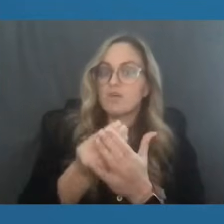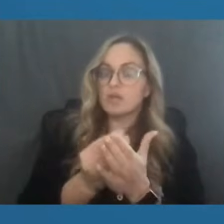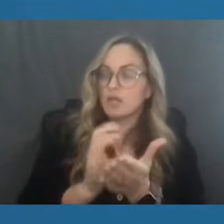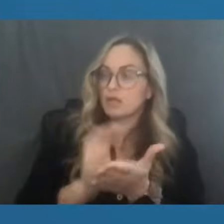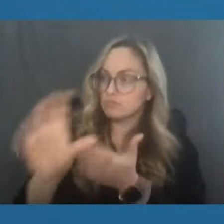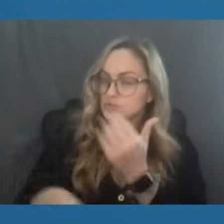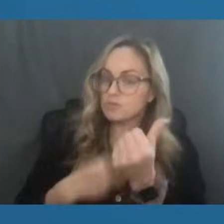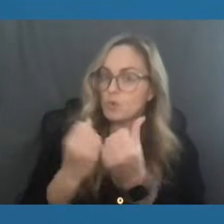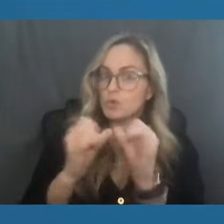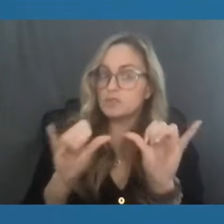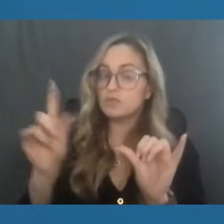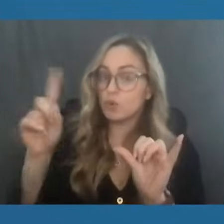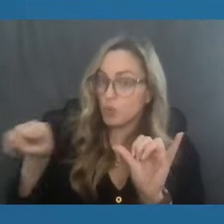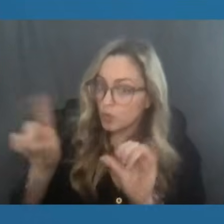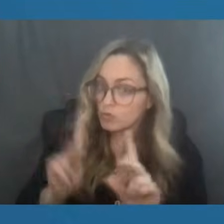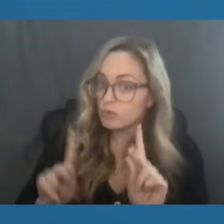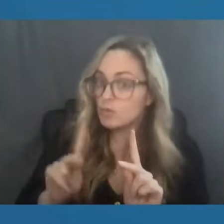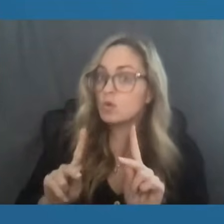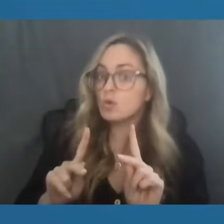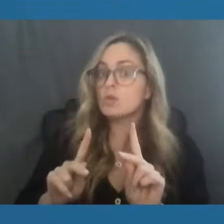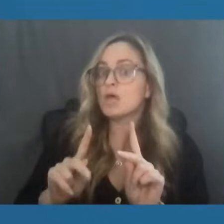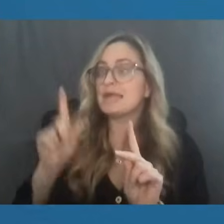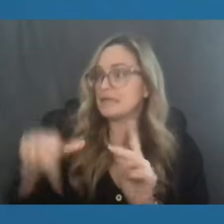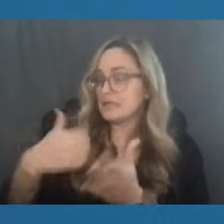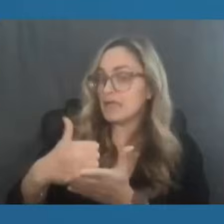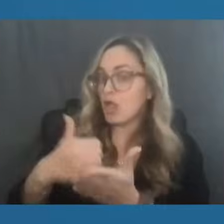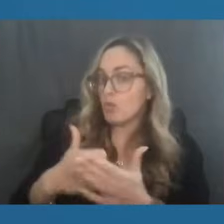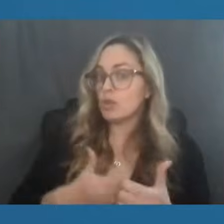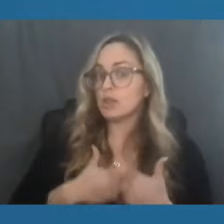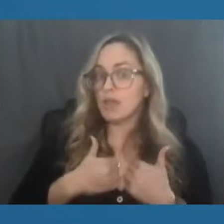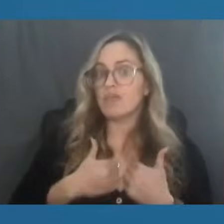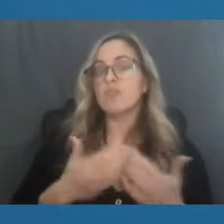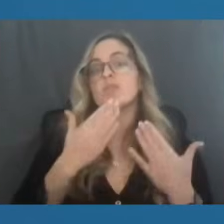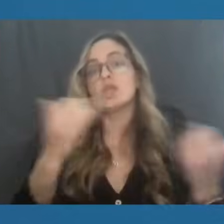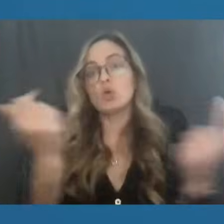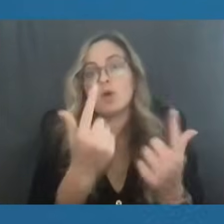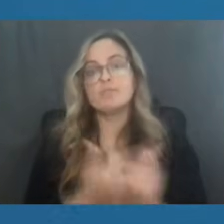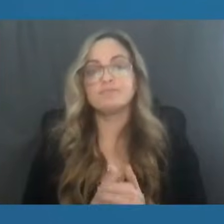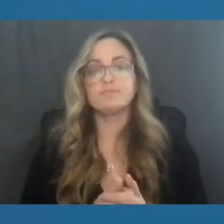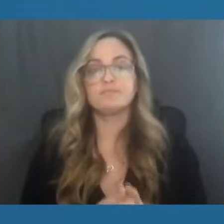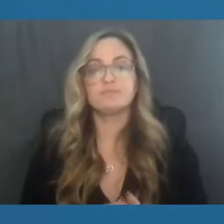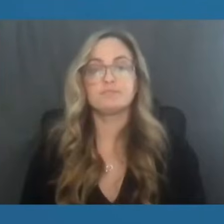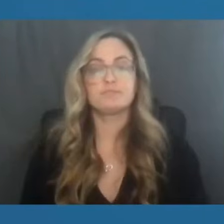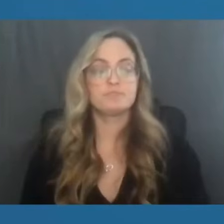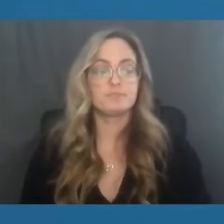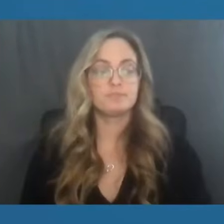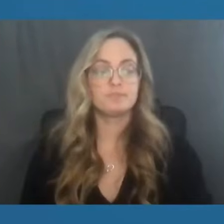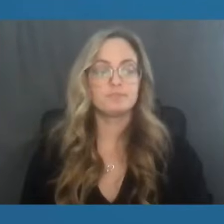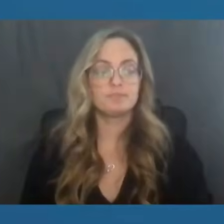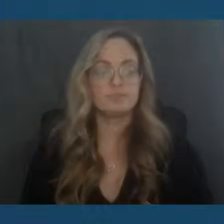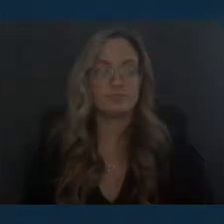for those people who are crying for help in life. All right, thank you. Take care, bye.